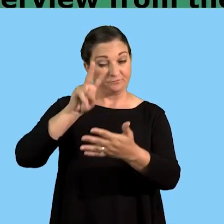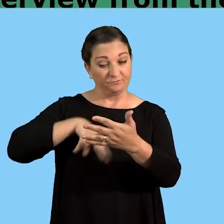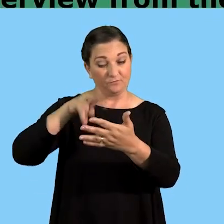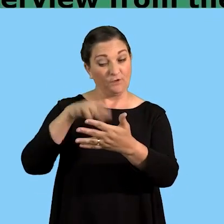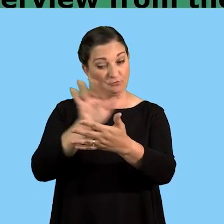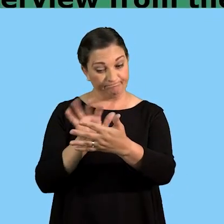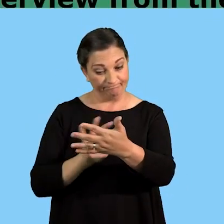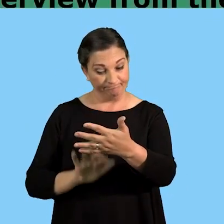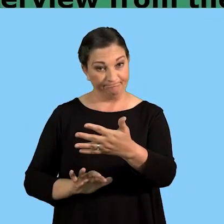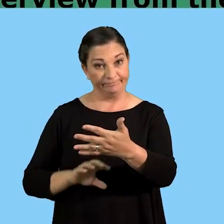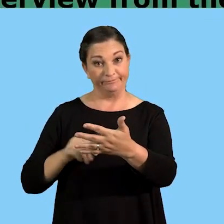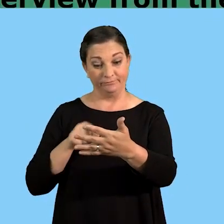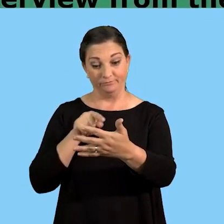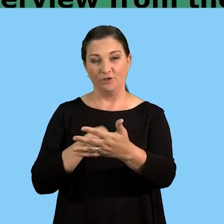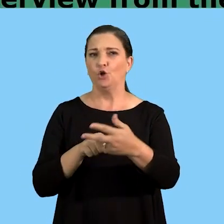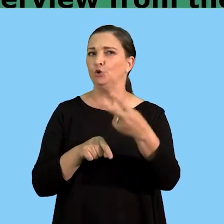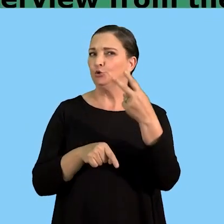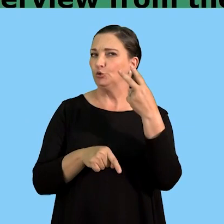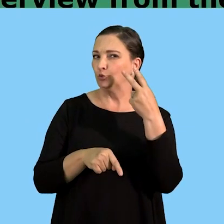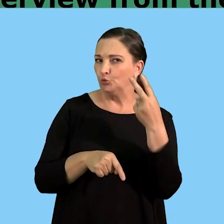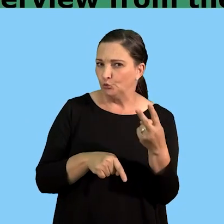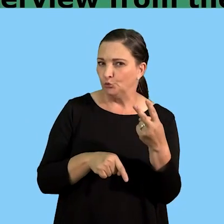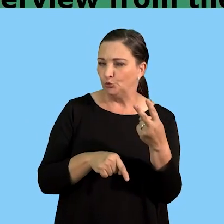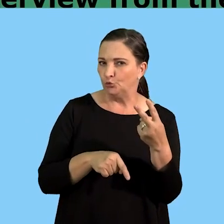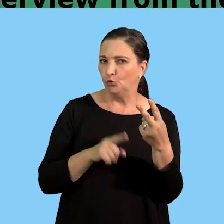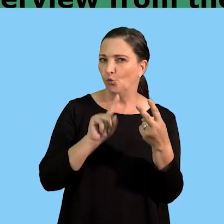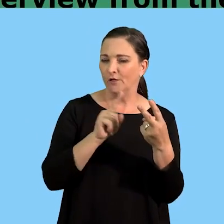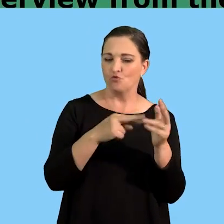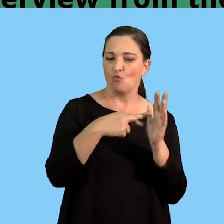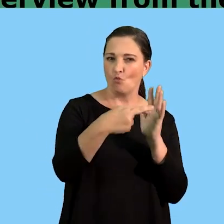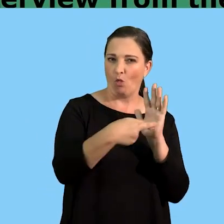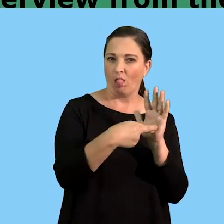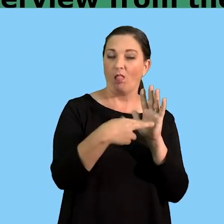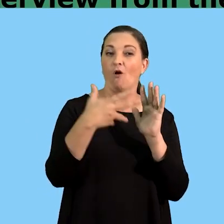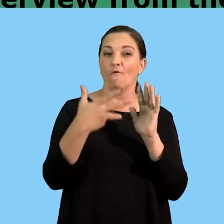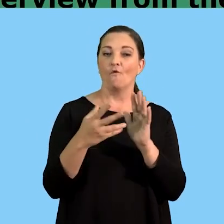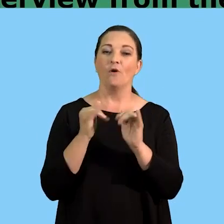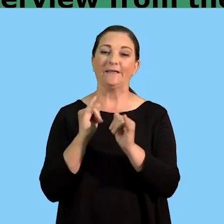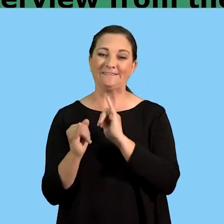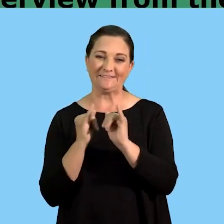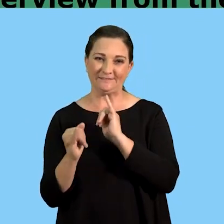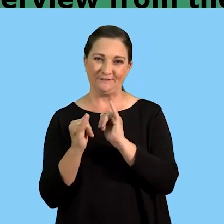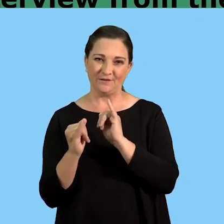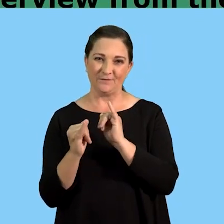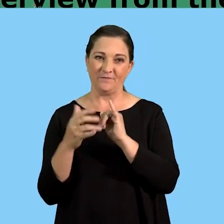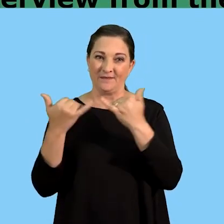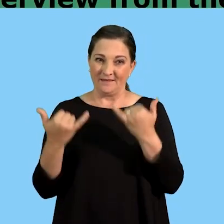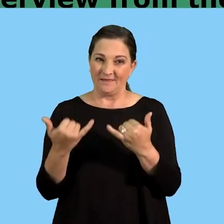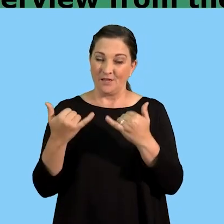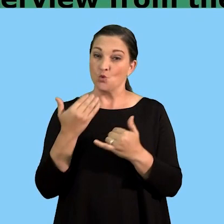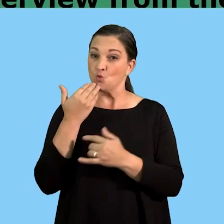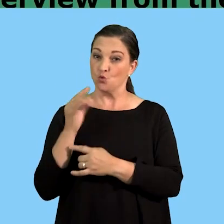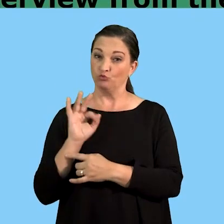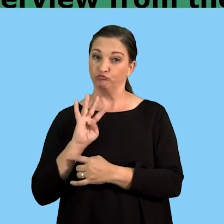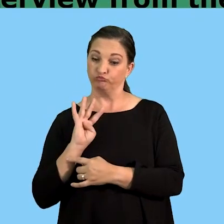answer the question, which says, quote two roles of the interviewer during the